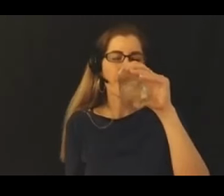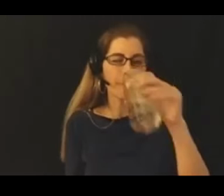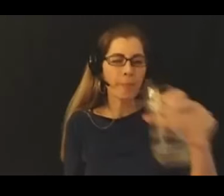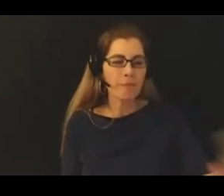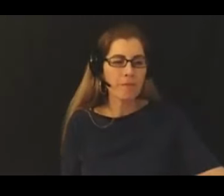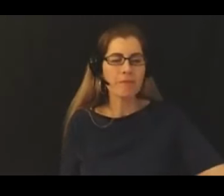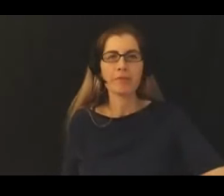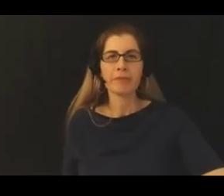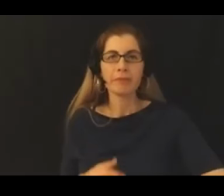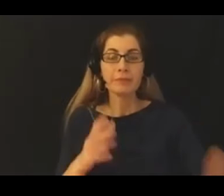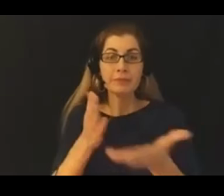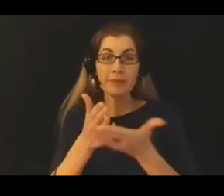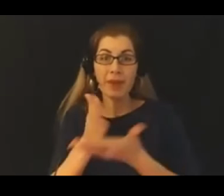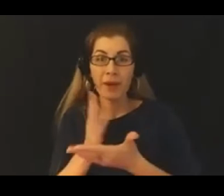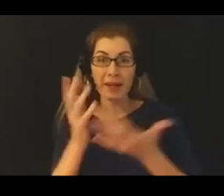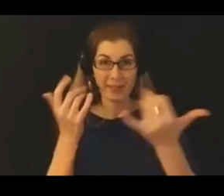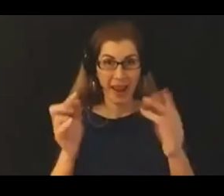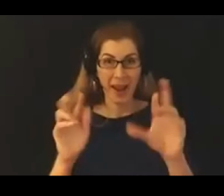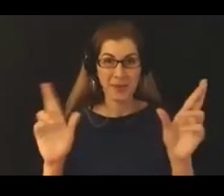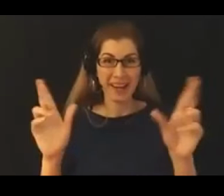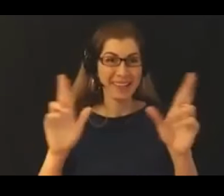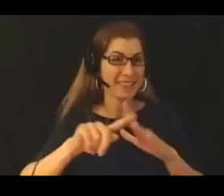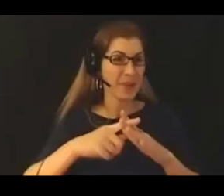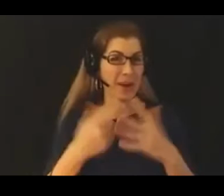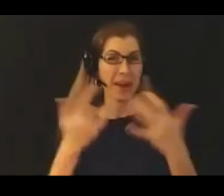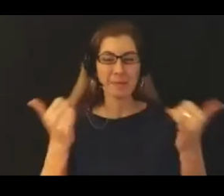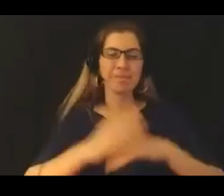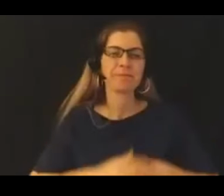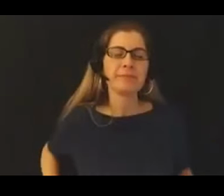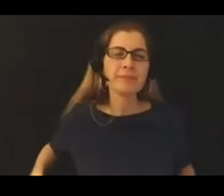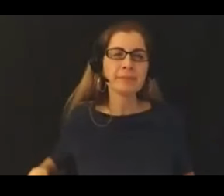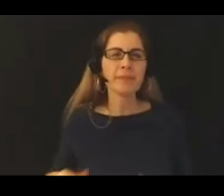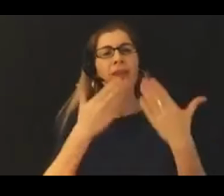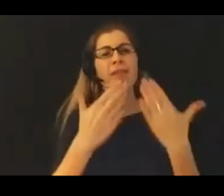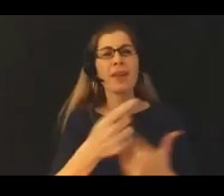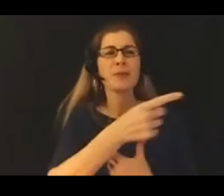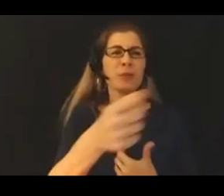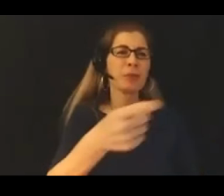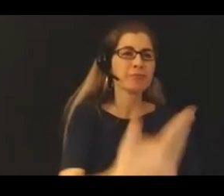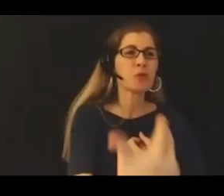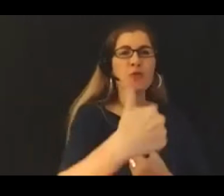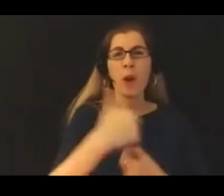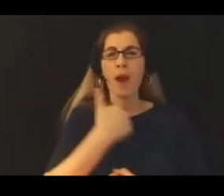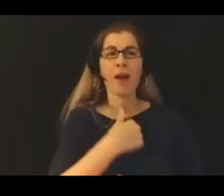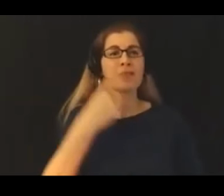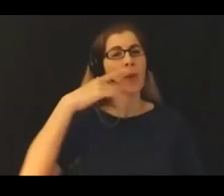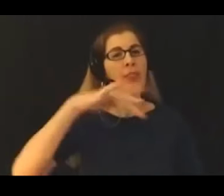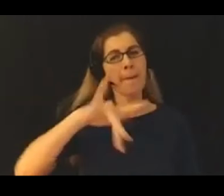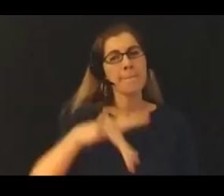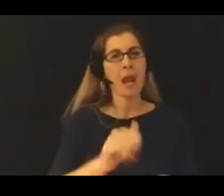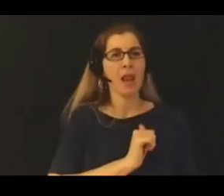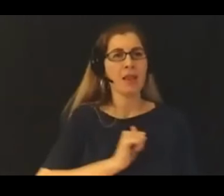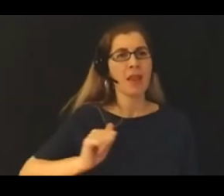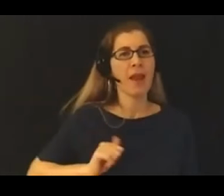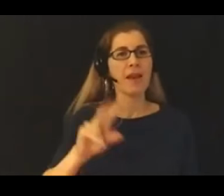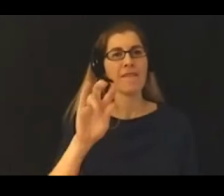All right, it looks like we are ready to get started. Thank you so much for joining us for the Mid-Atlantic Teaching Artists